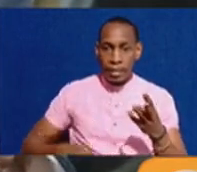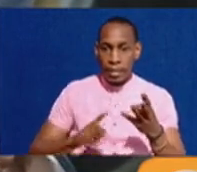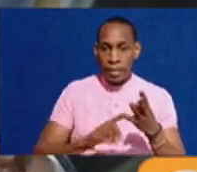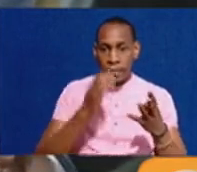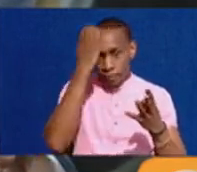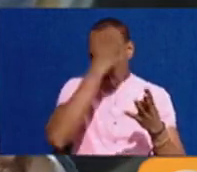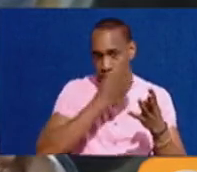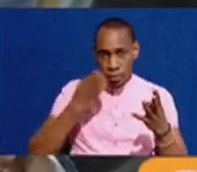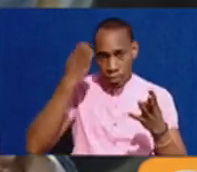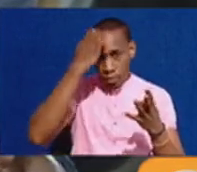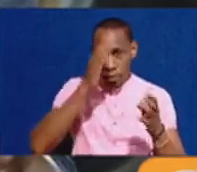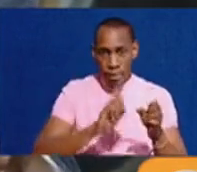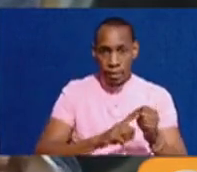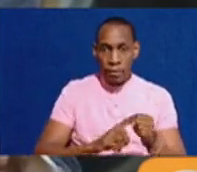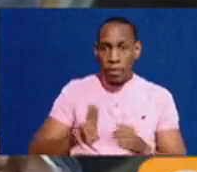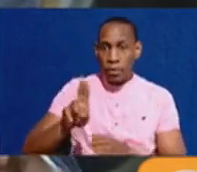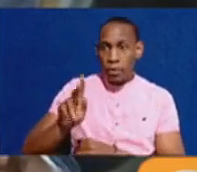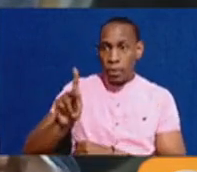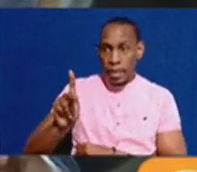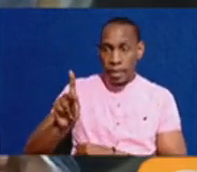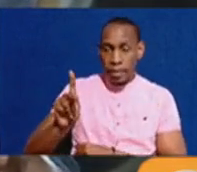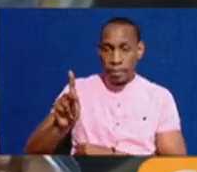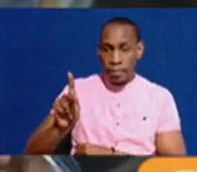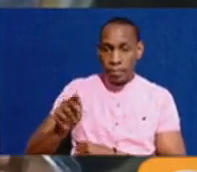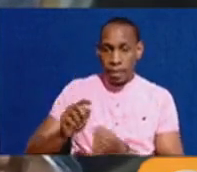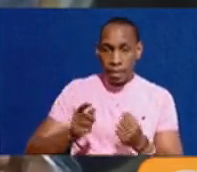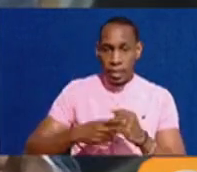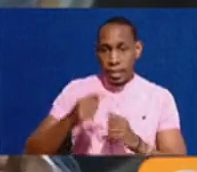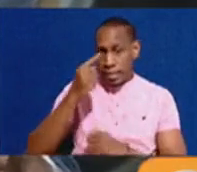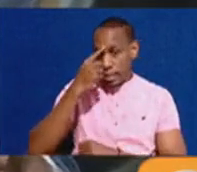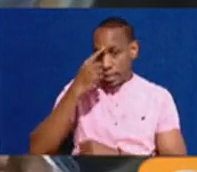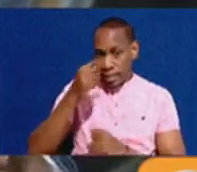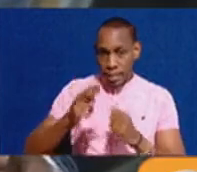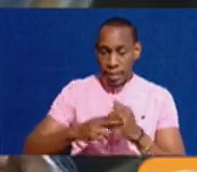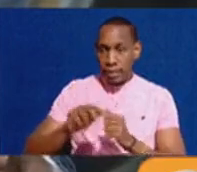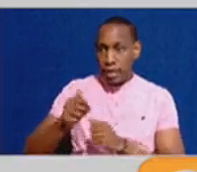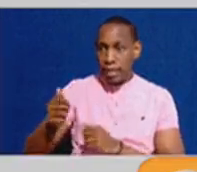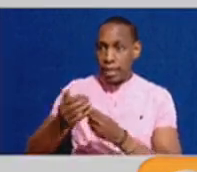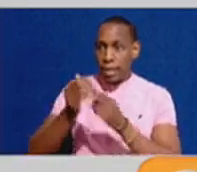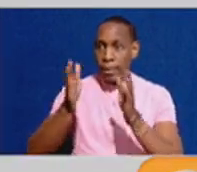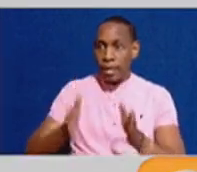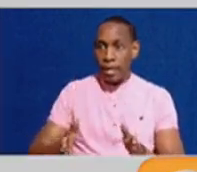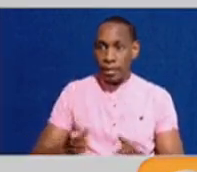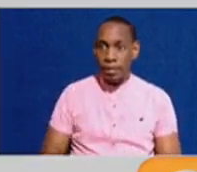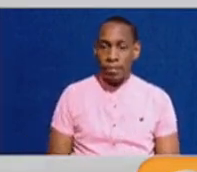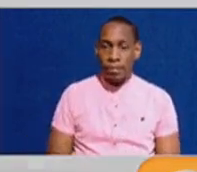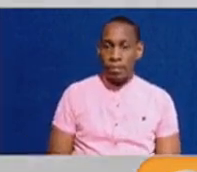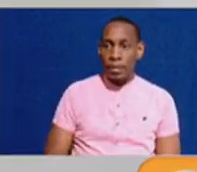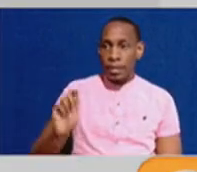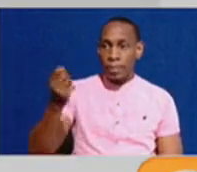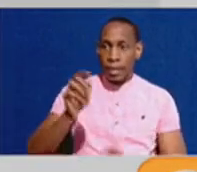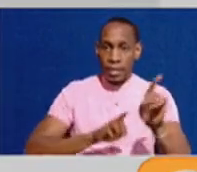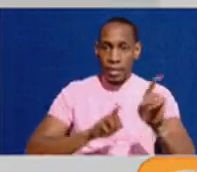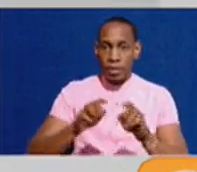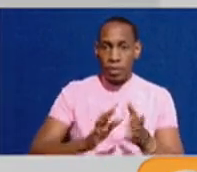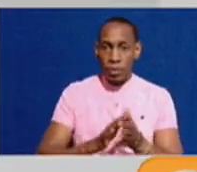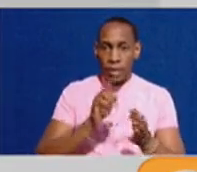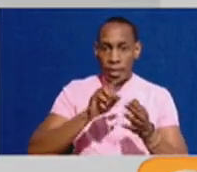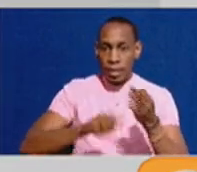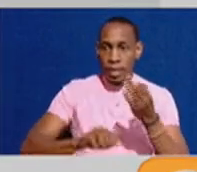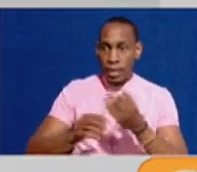Europe, United Kingdom, India, among other partners. The president's visits to the three